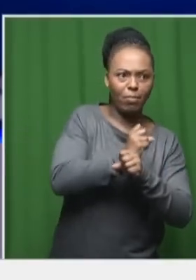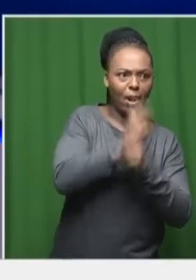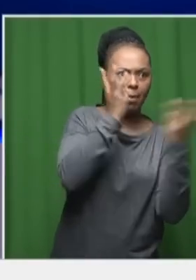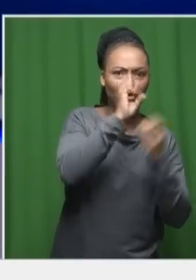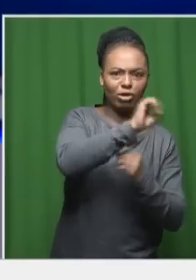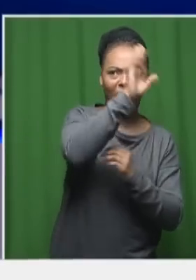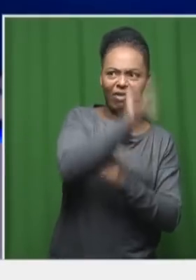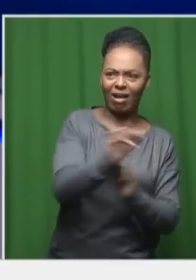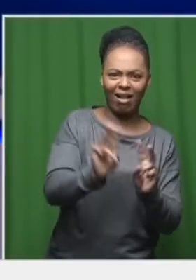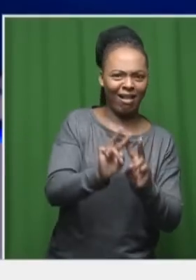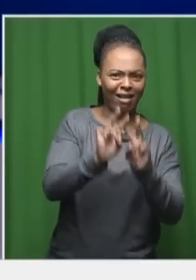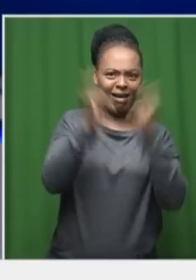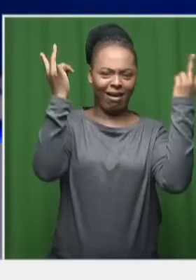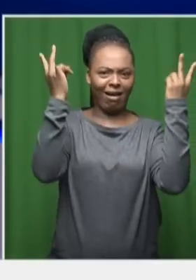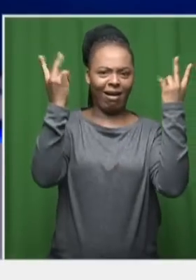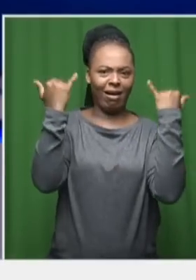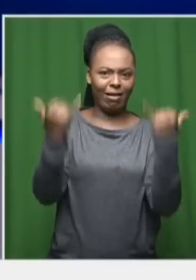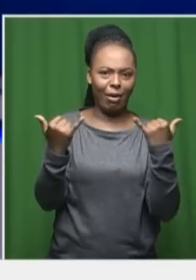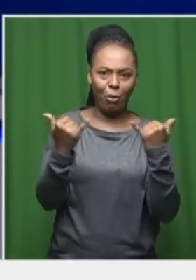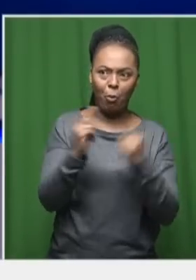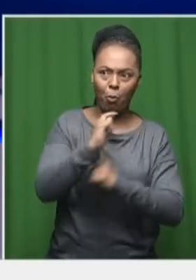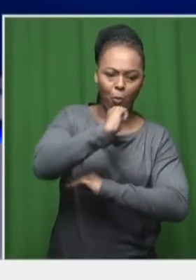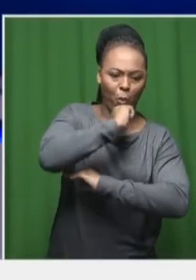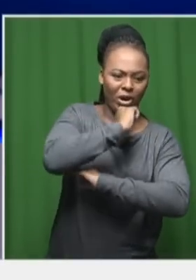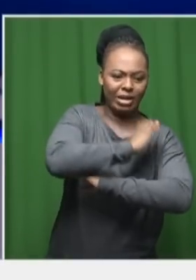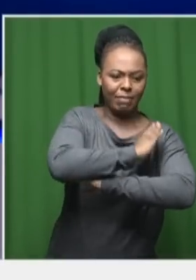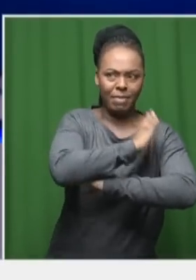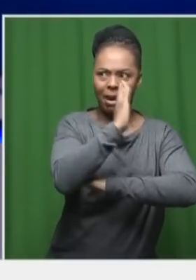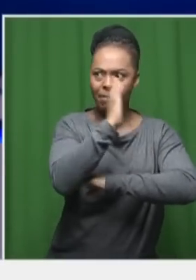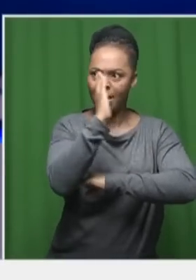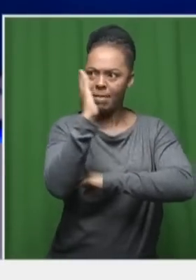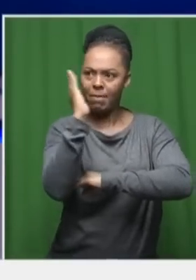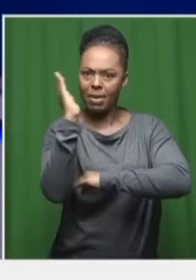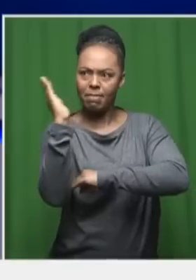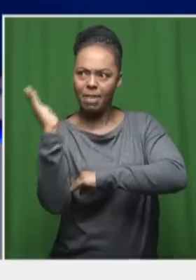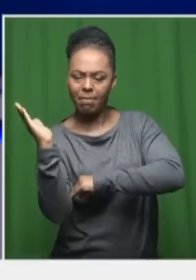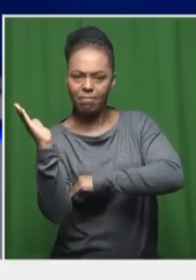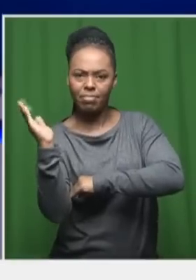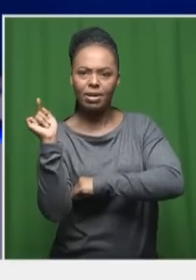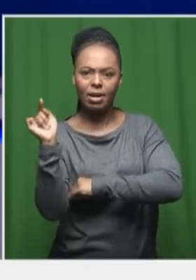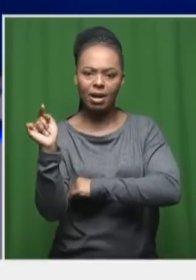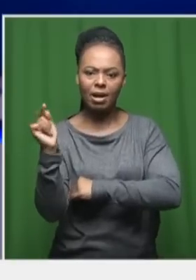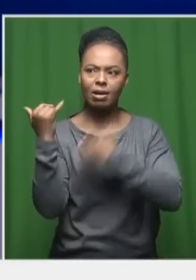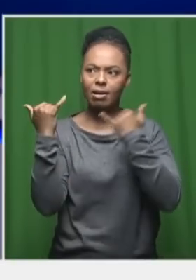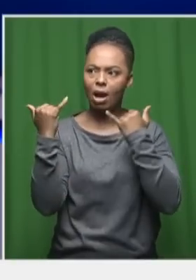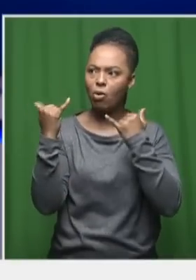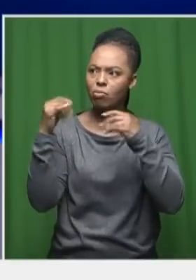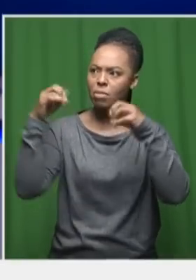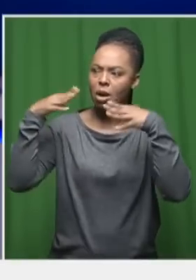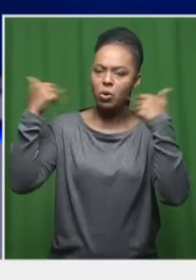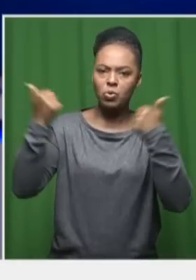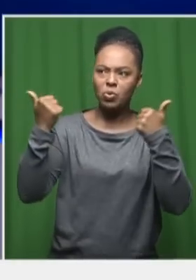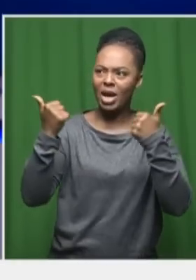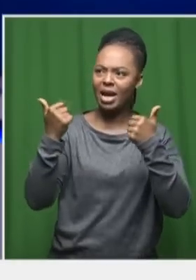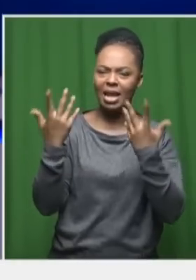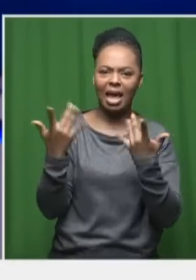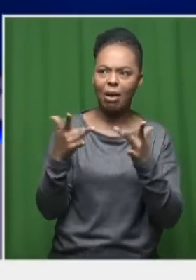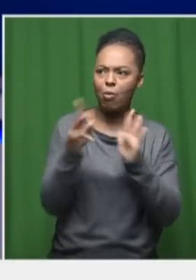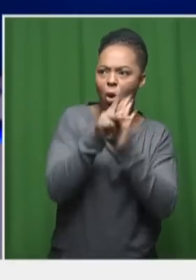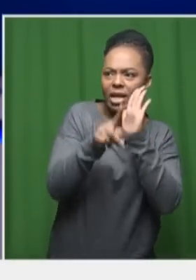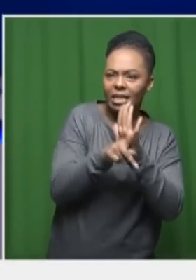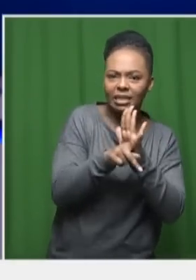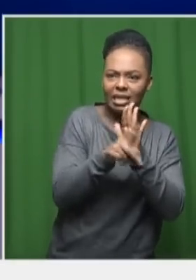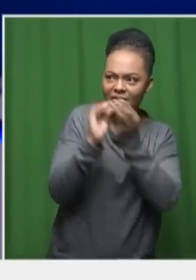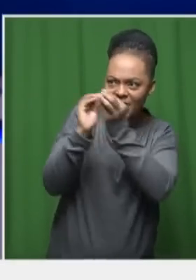So look, I'll say probably from morning till evening, they're very disconnected, and hence we have this issue where they live in different worlds and can make policies without